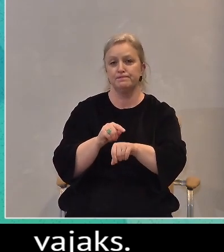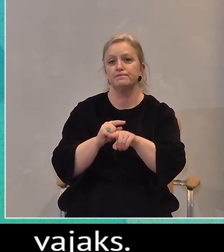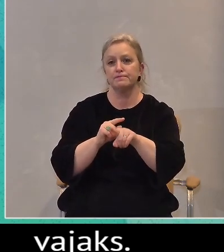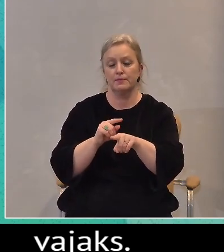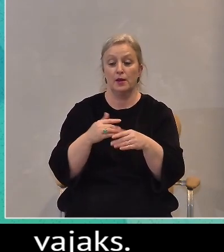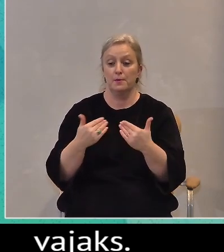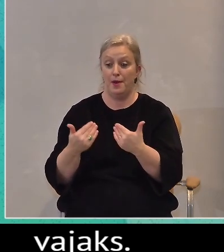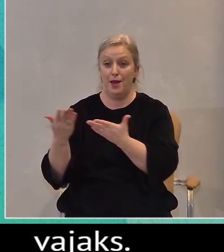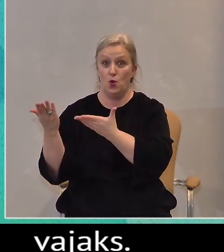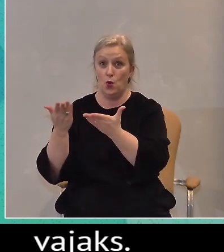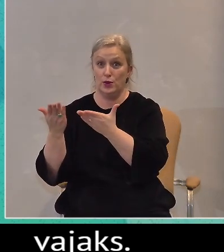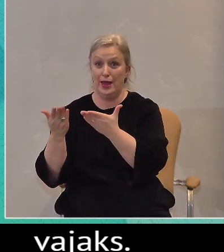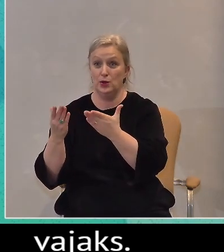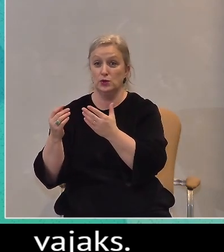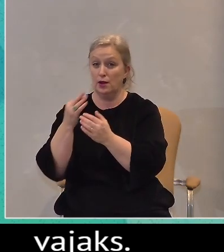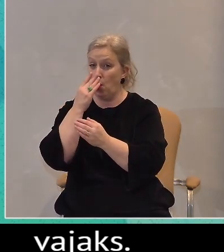The specialist's appointment